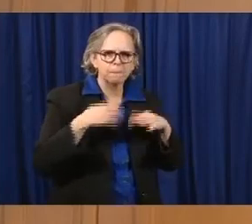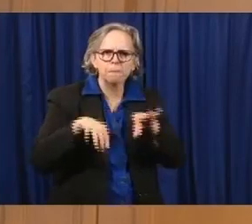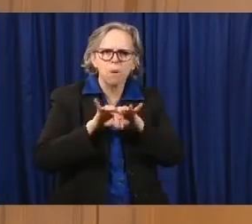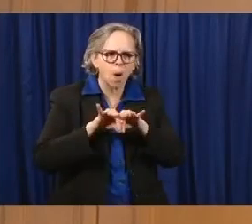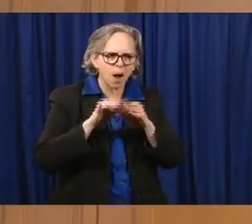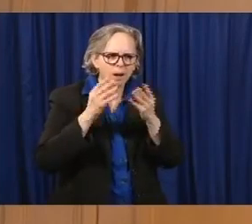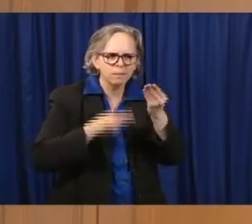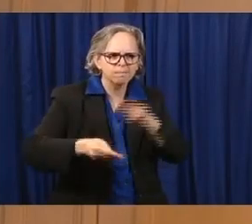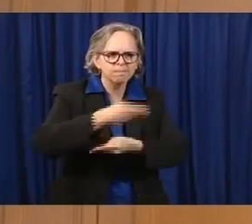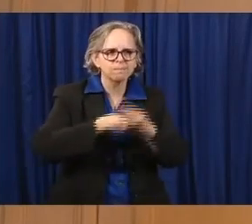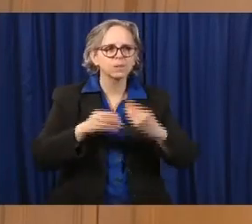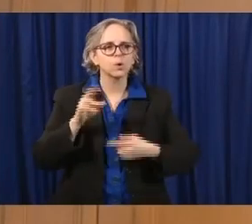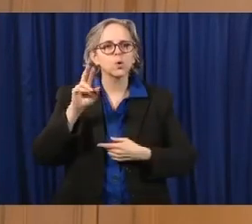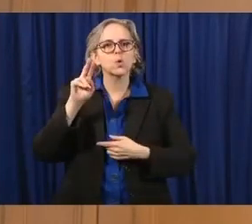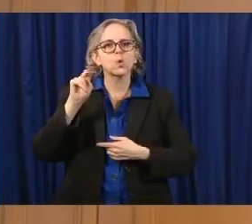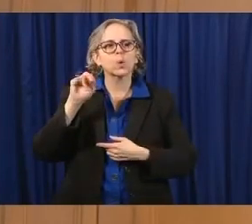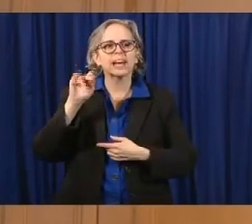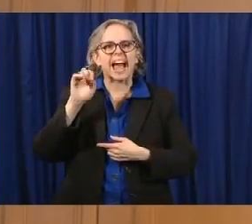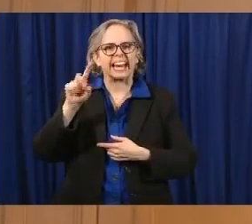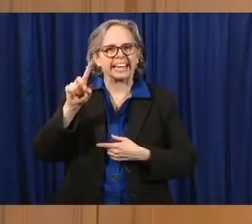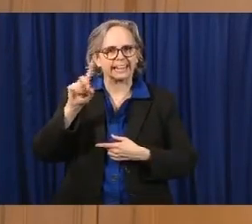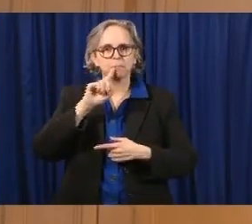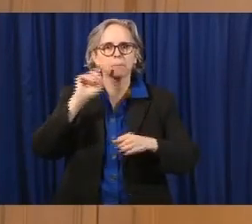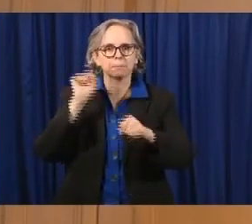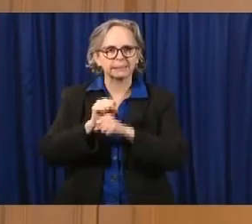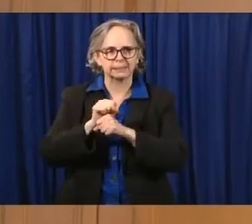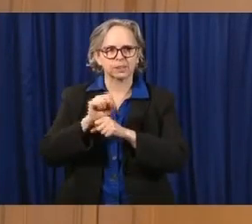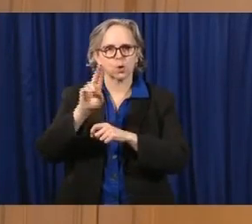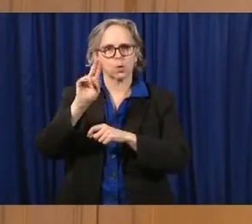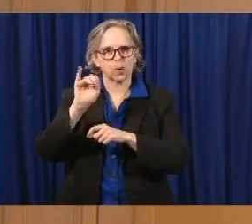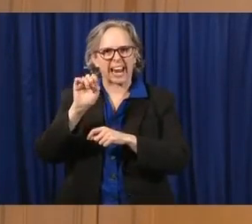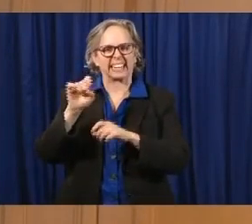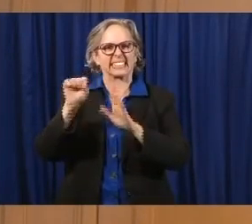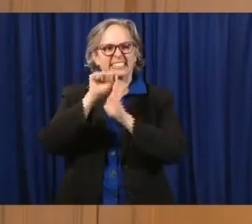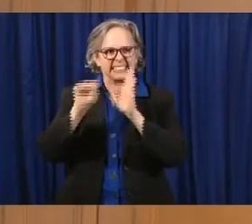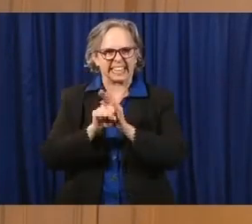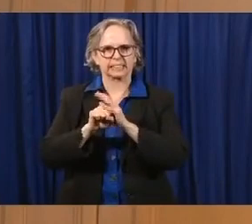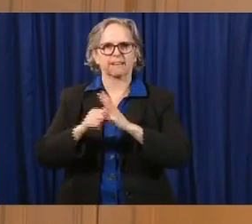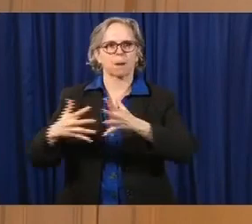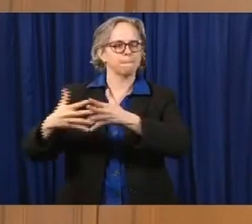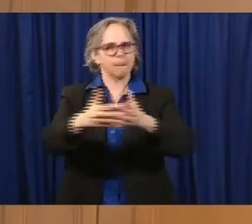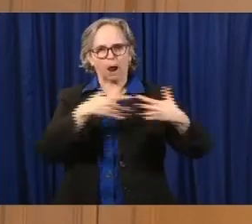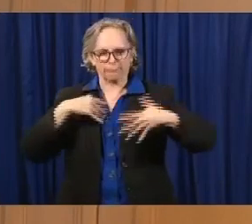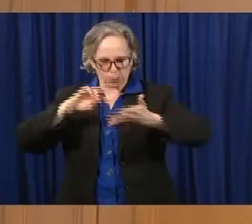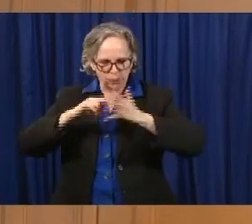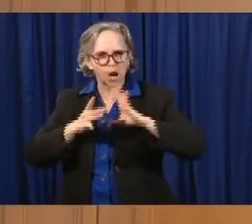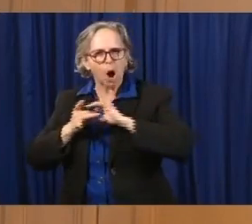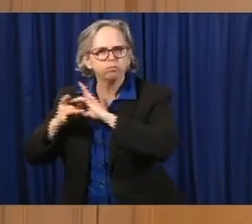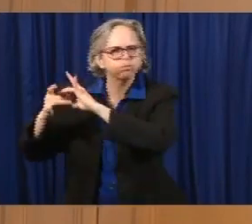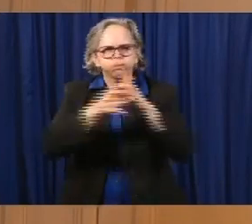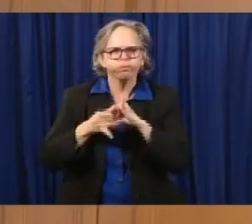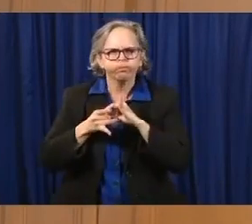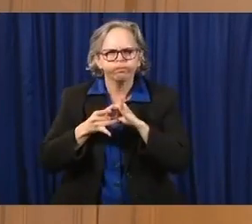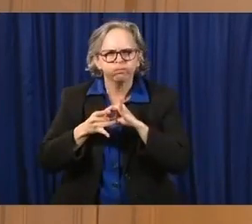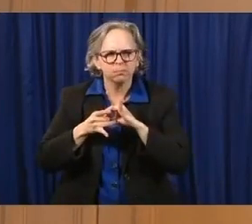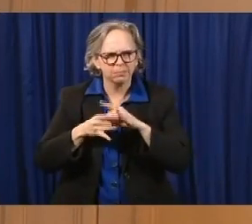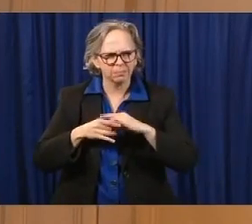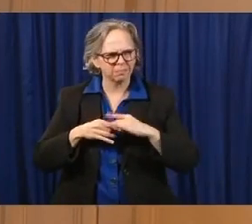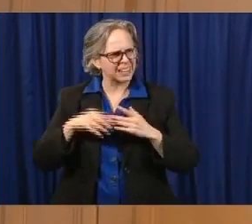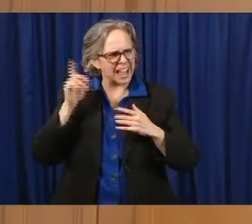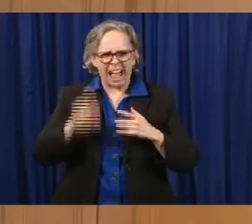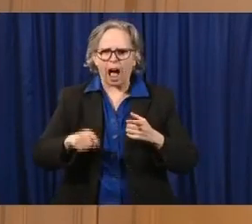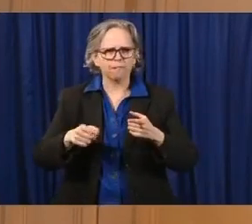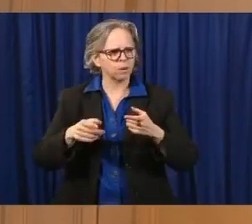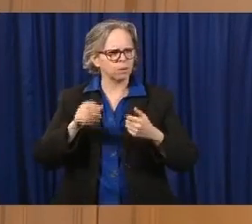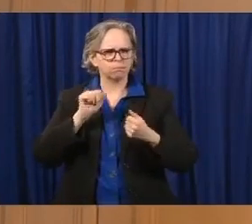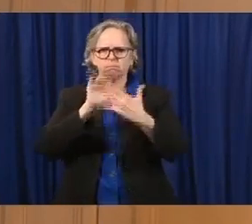united states of America, and people, you know, we really are an interconnected world when you're dealing with something like a pandemic. So it's so